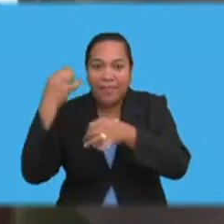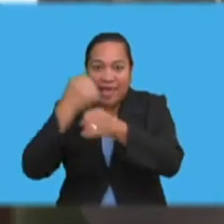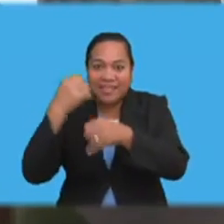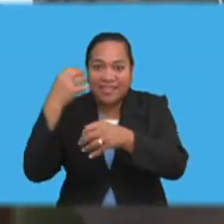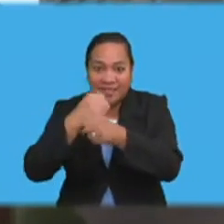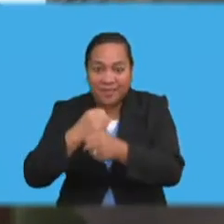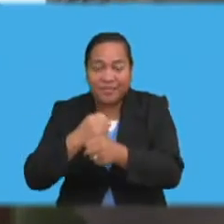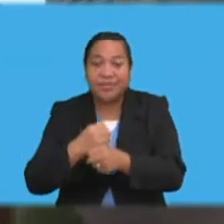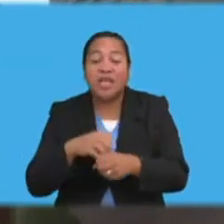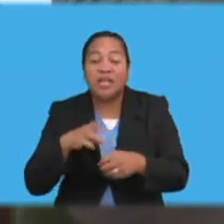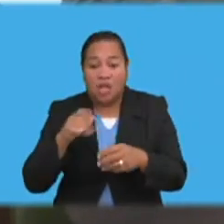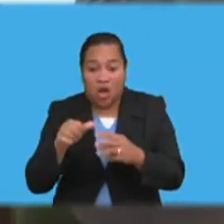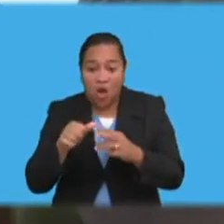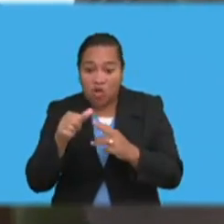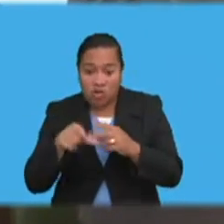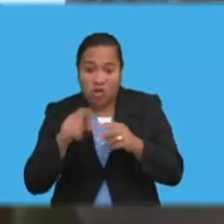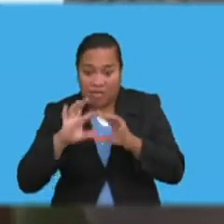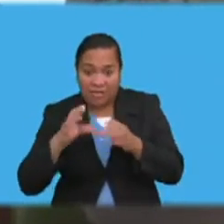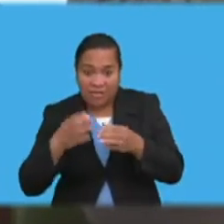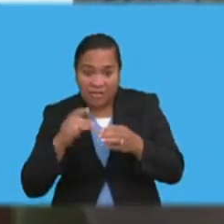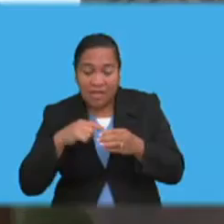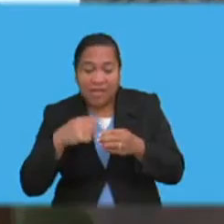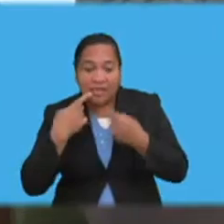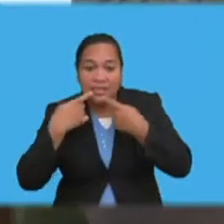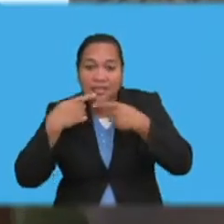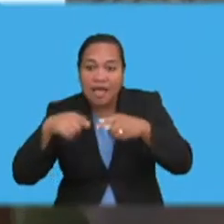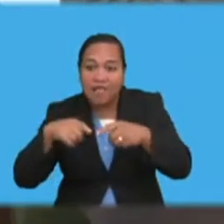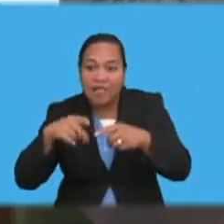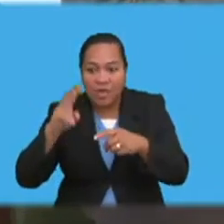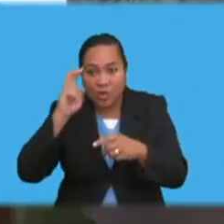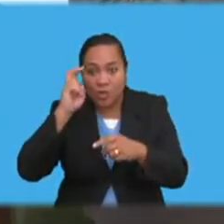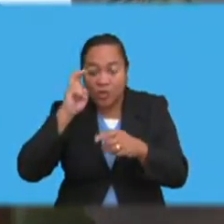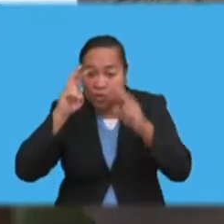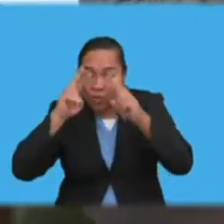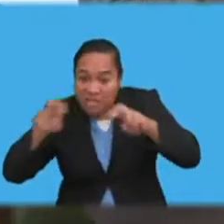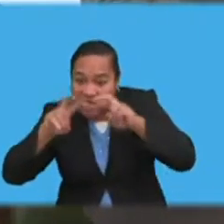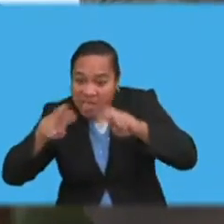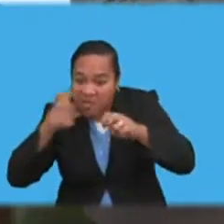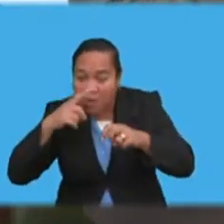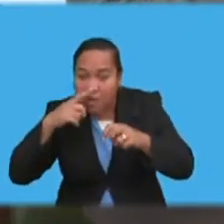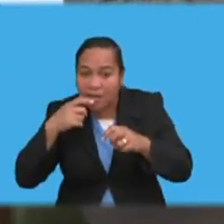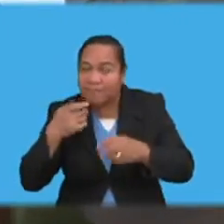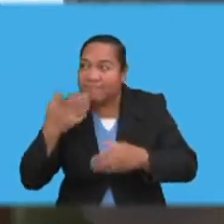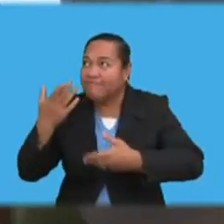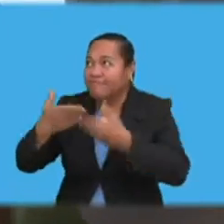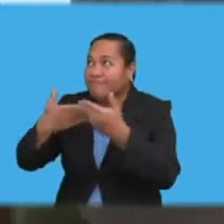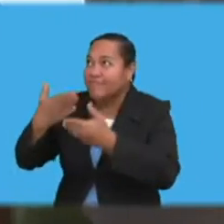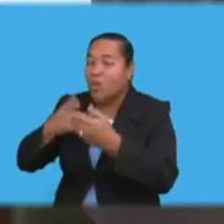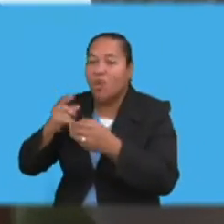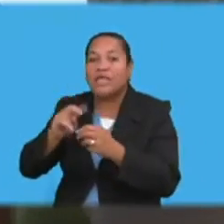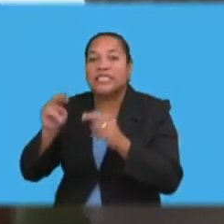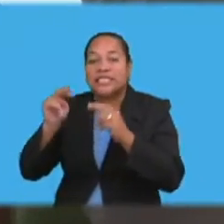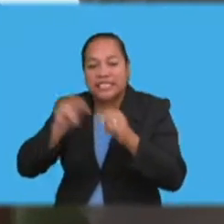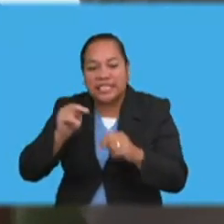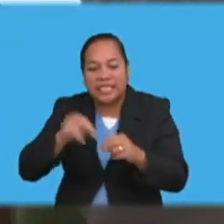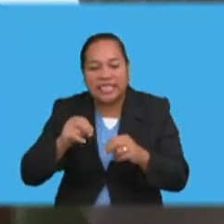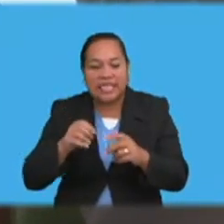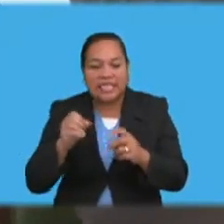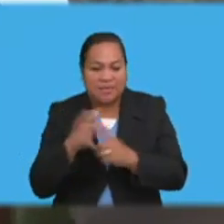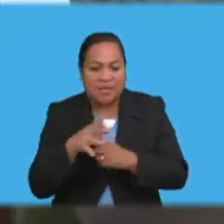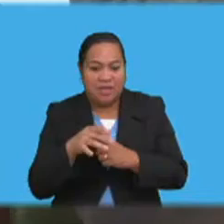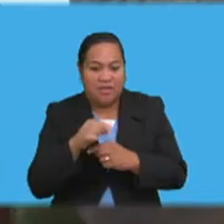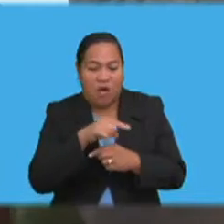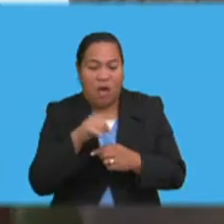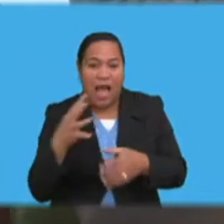extension officers also tell our research people what are the needs, particularly for the extension officers in terms